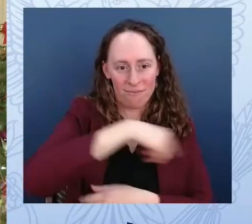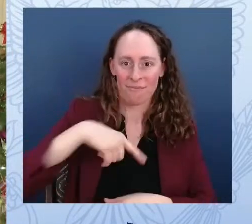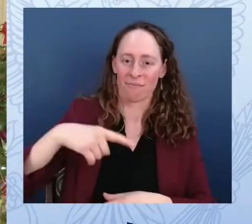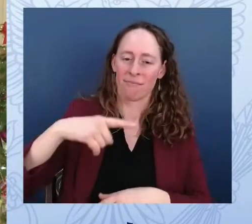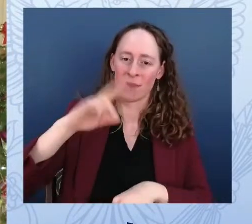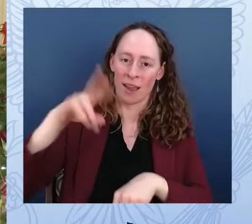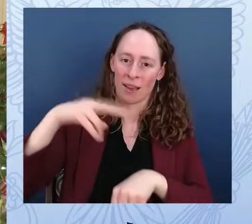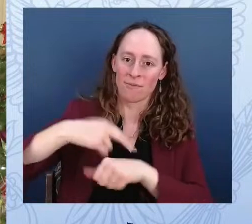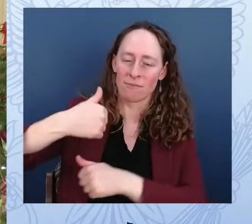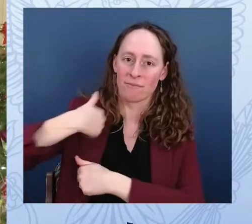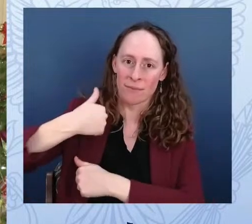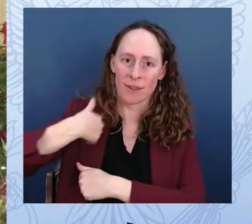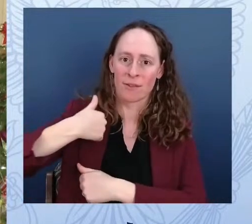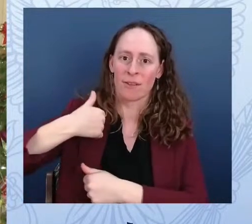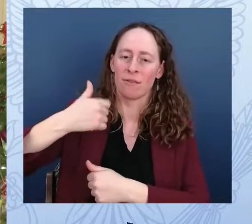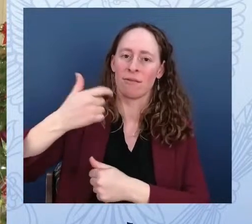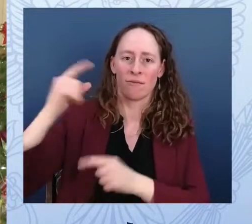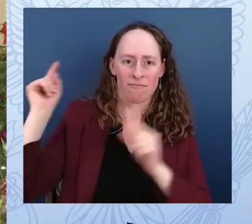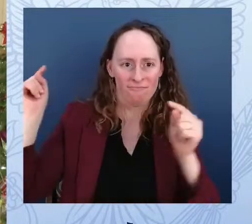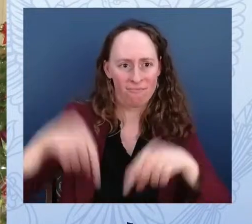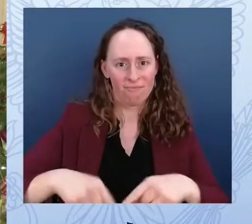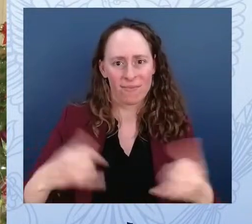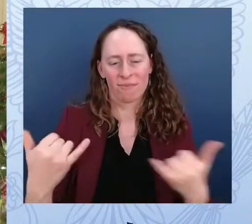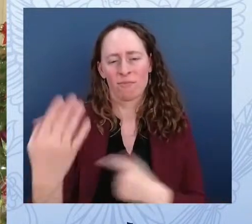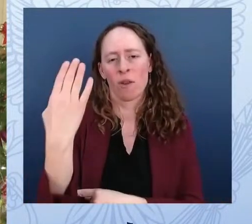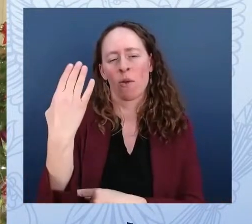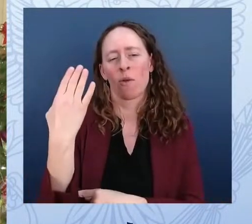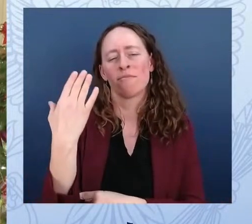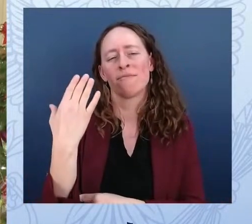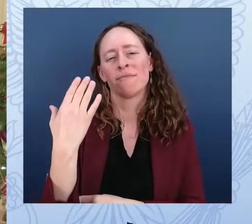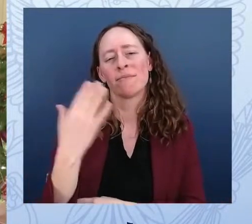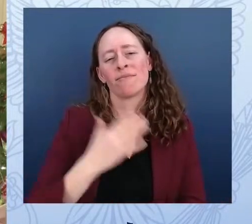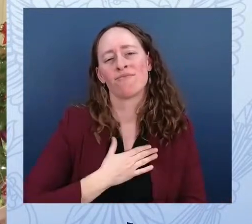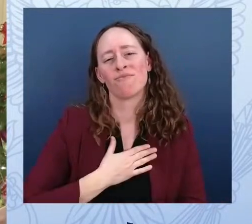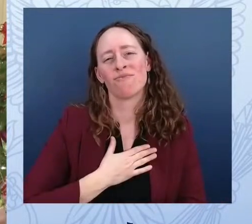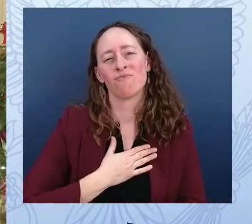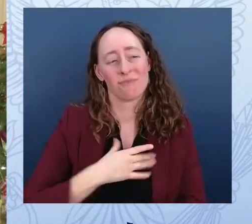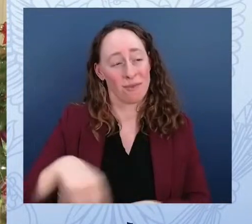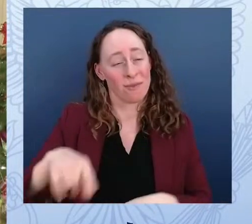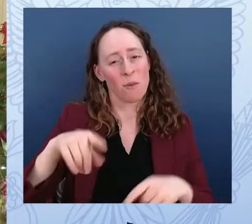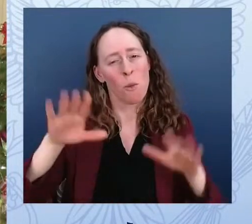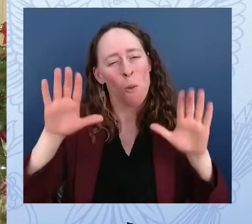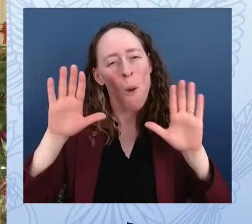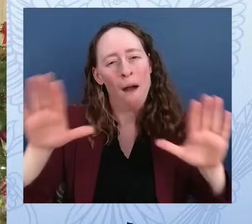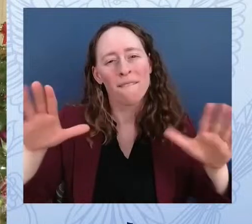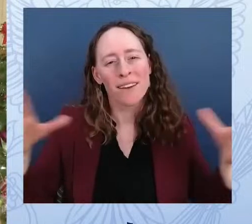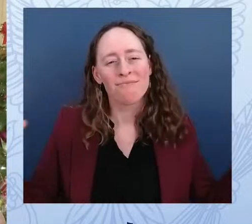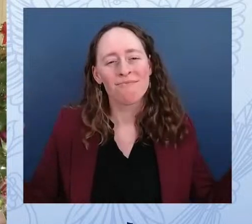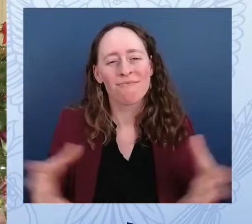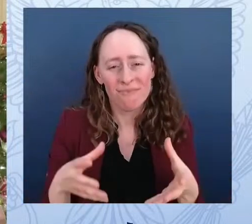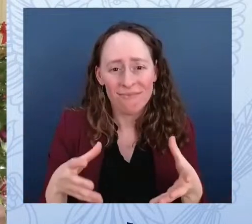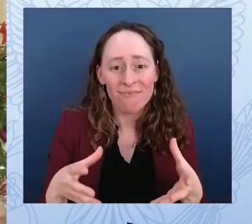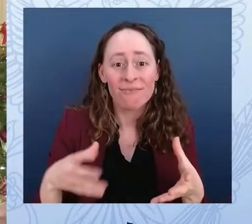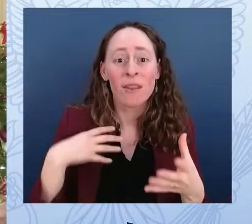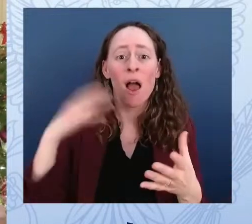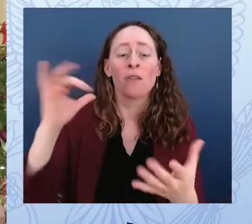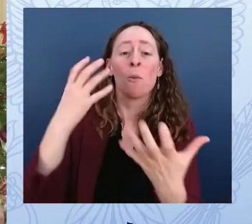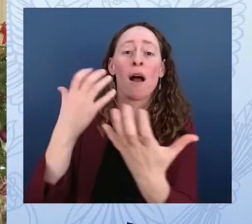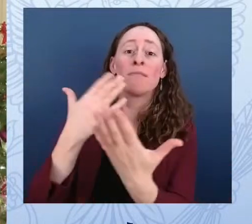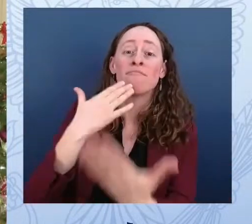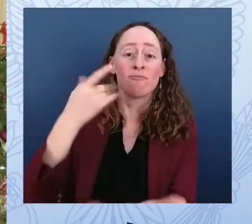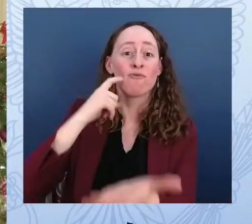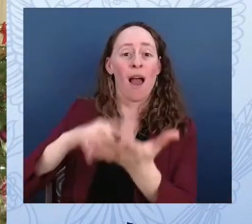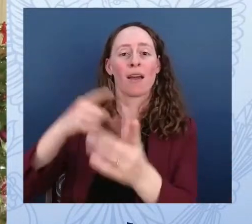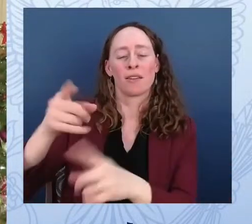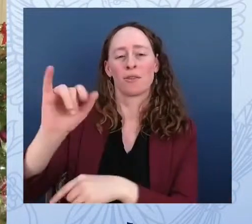incredible event for us. And also to Joining Forces, thank you so much for all that you do for military families and